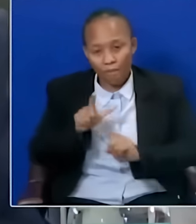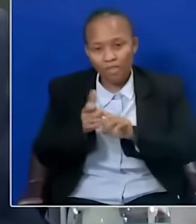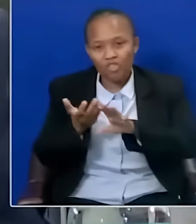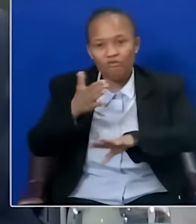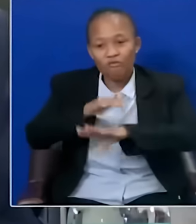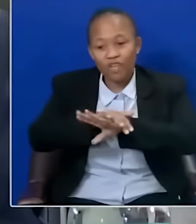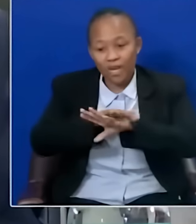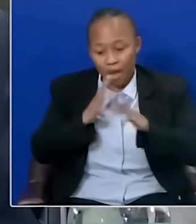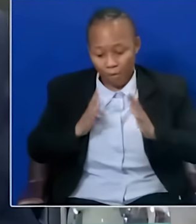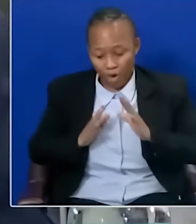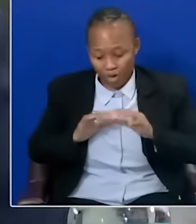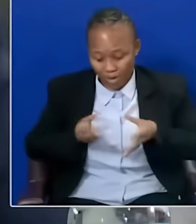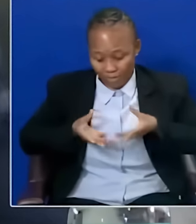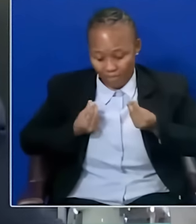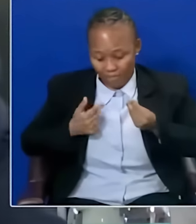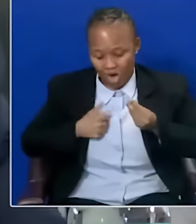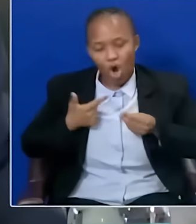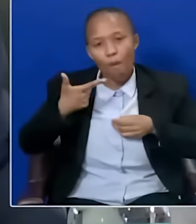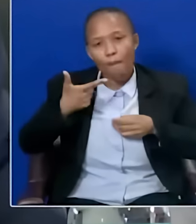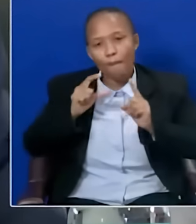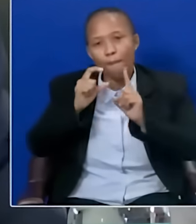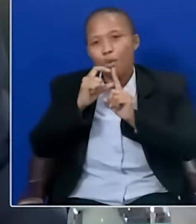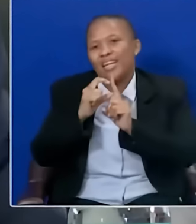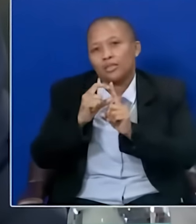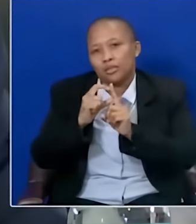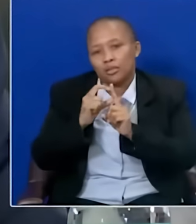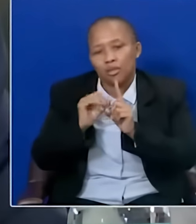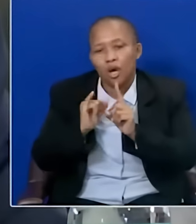may just refer back on the 12th of August,